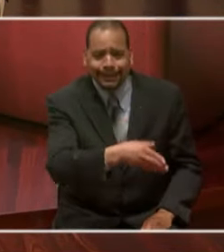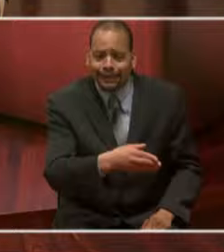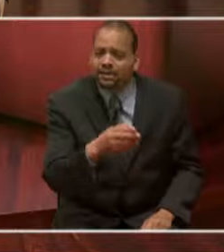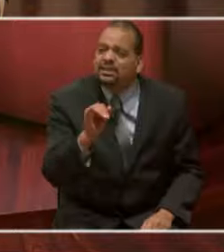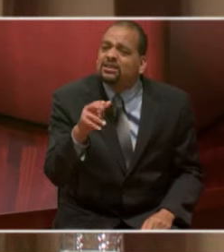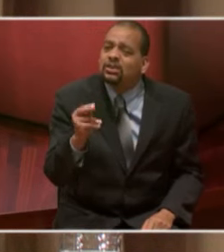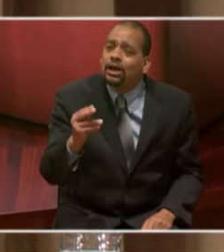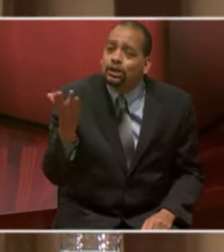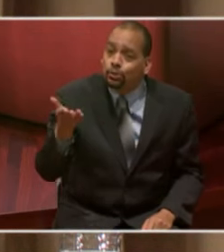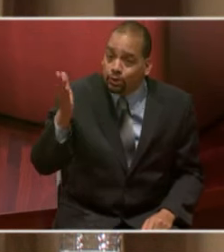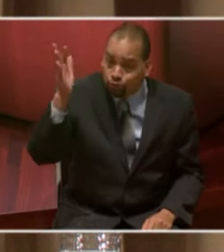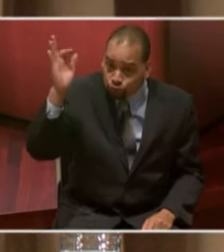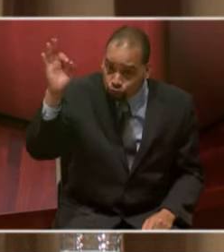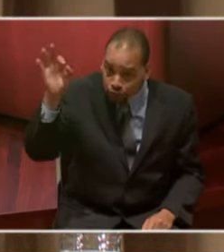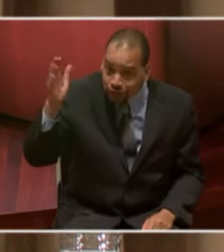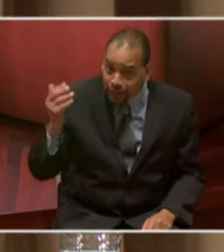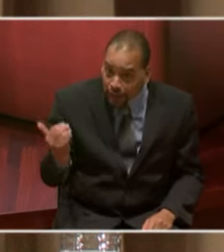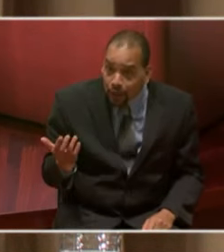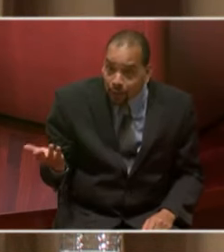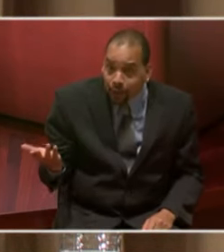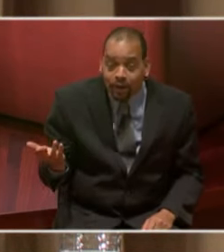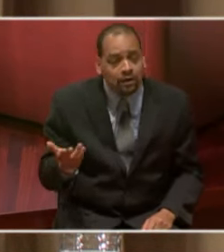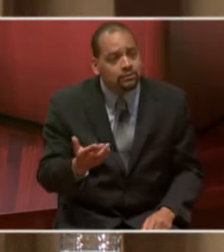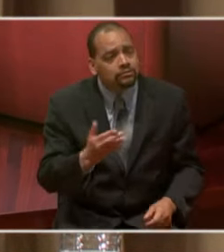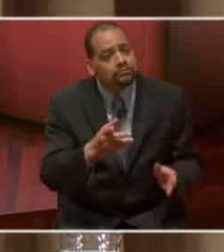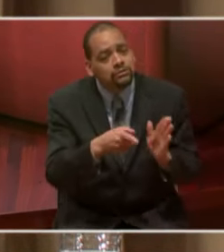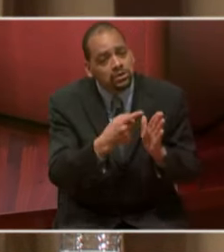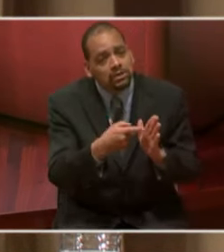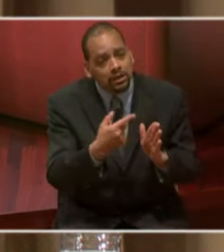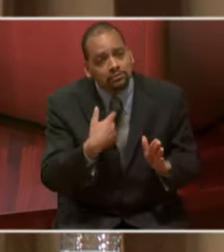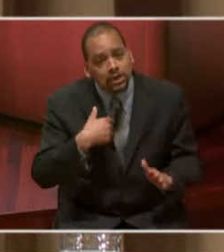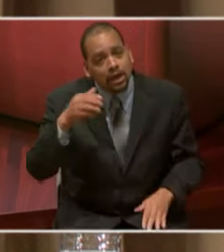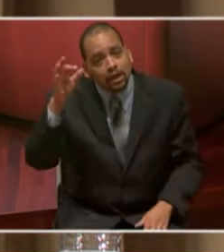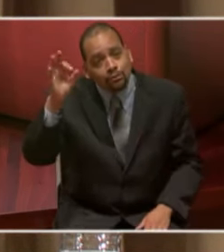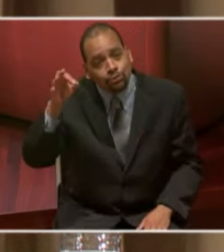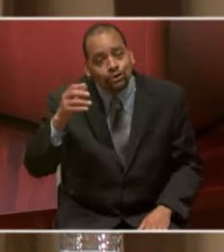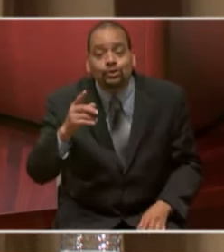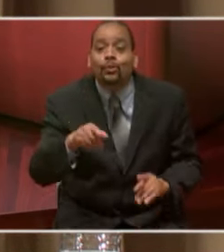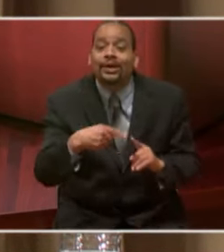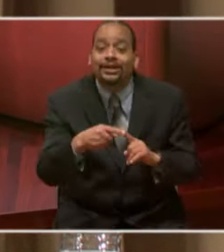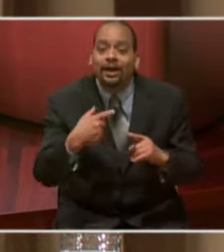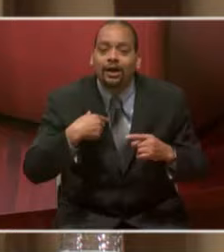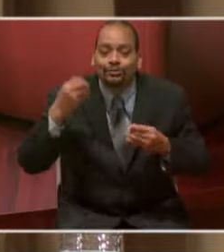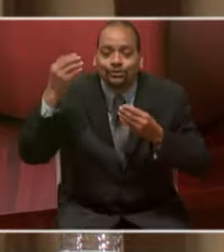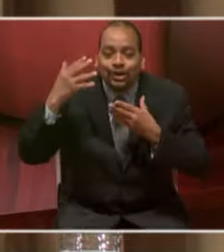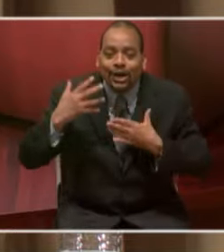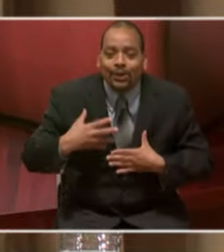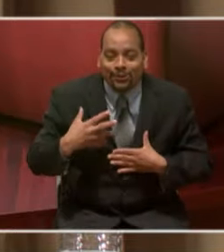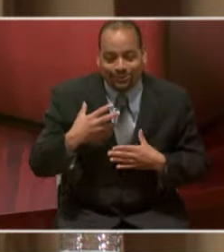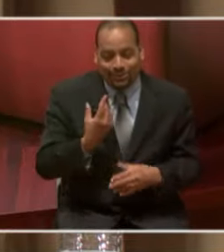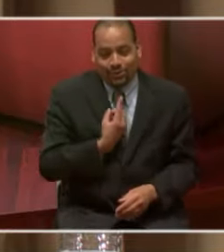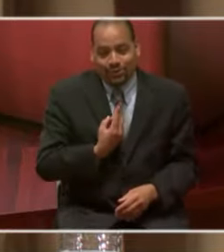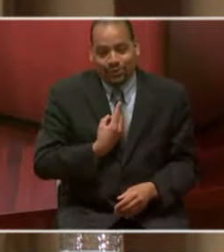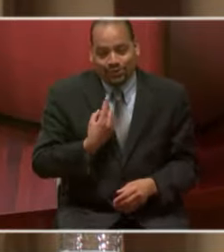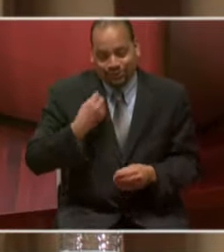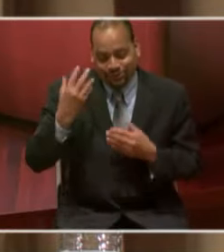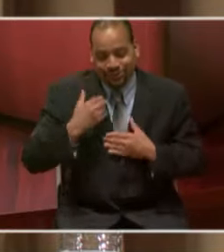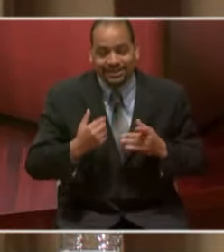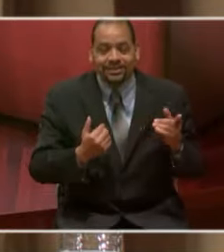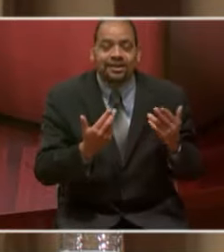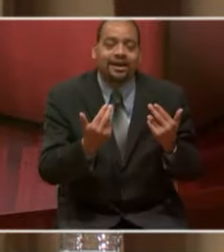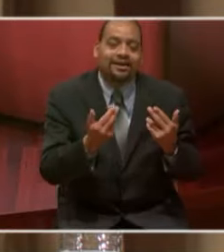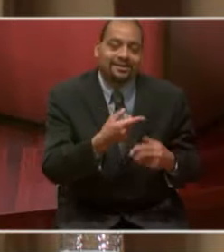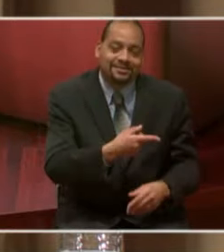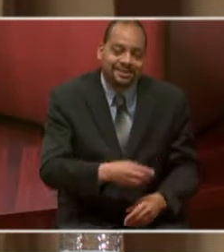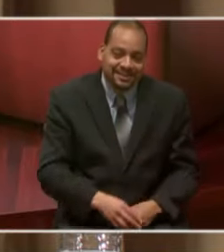car, riding in the same car with me. And he said, he kept telling us, he was taking us back to Nashville, to